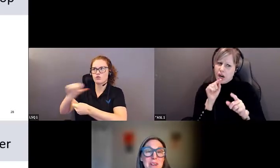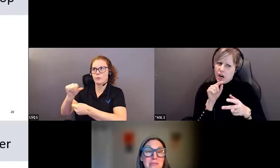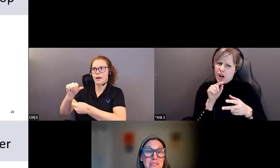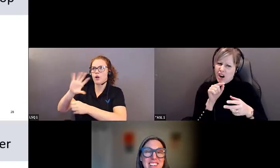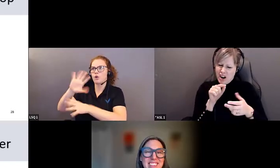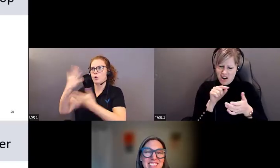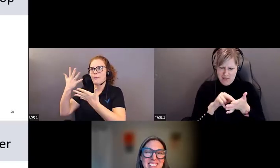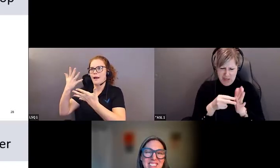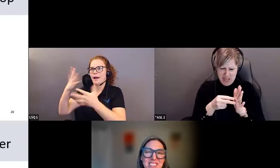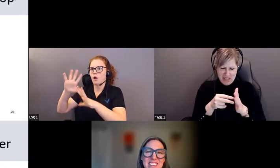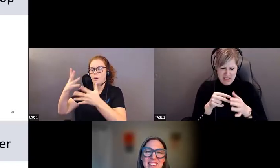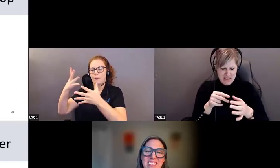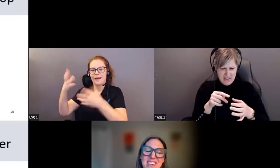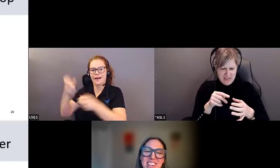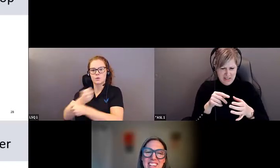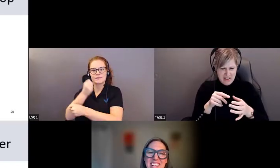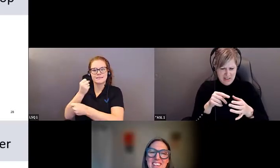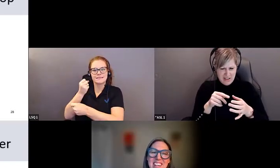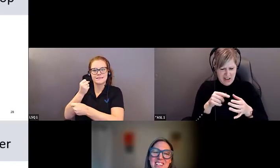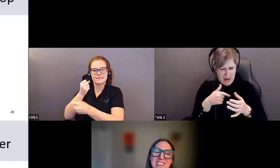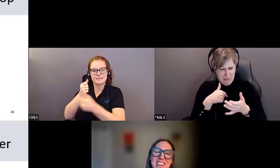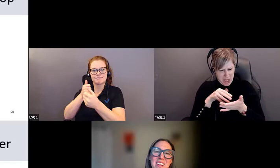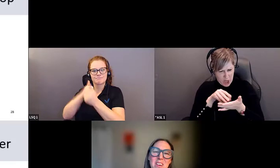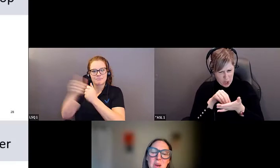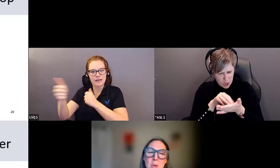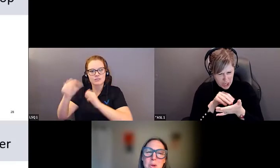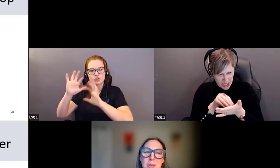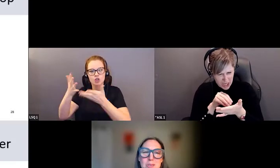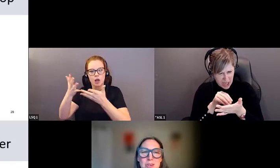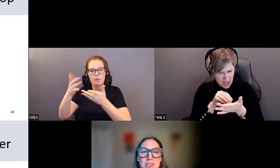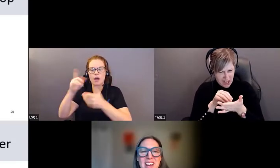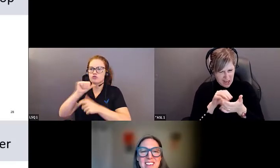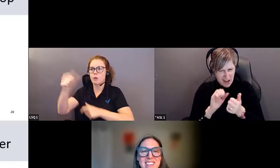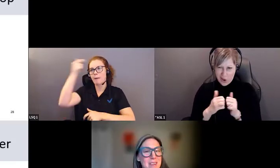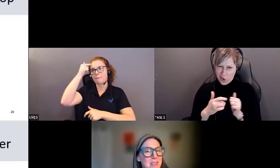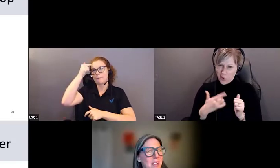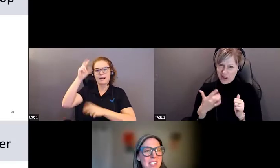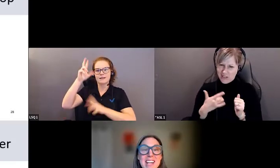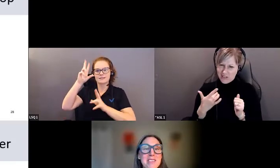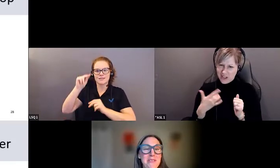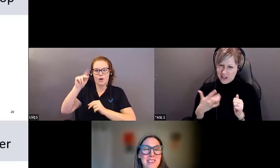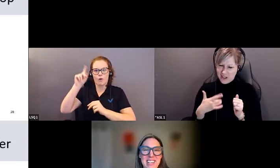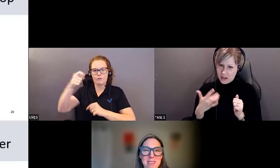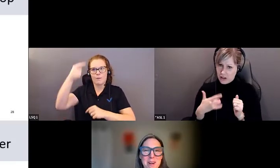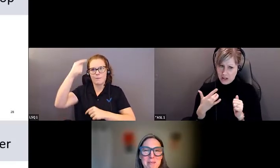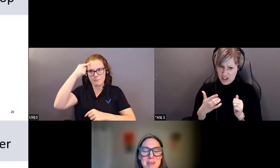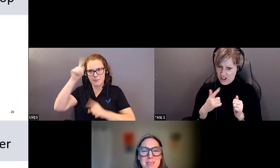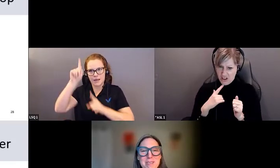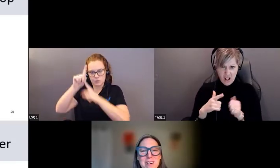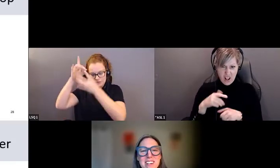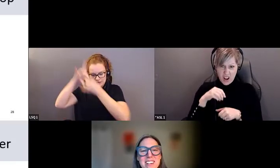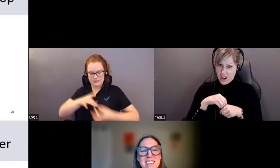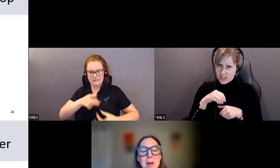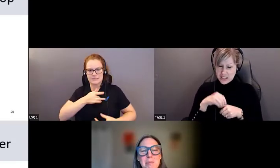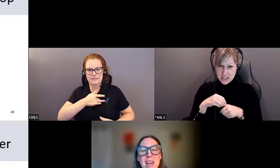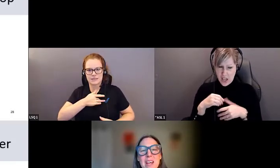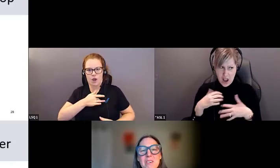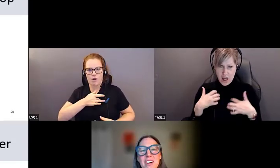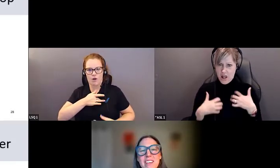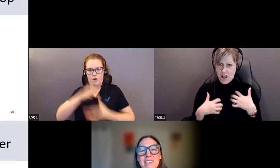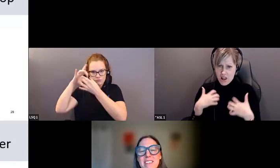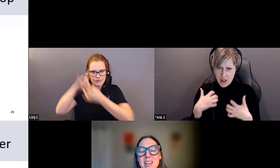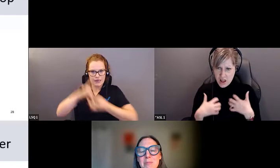is, how do I feel during this learning and unlearning? We are socialized to have all kinds of feelings while we do this work.